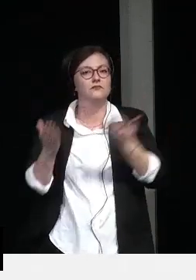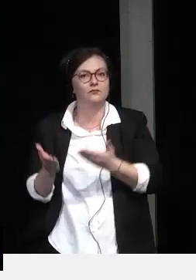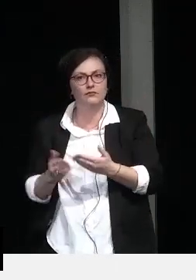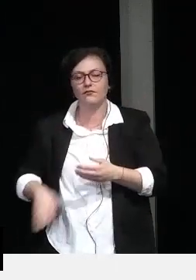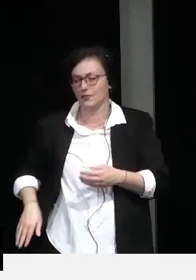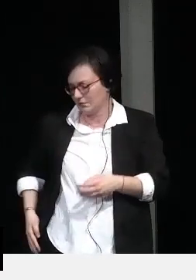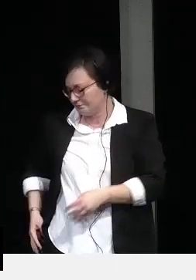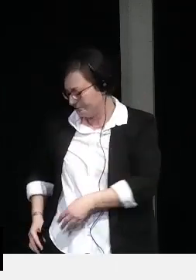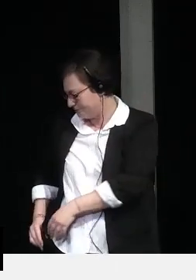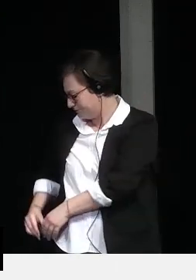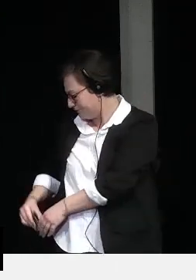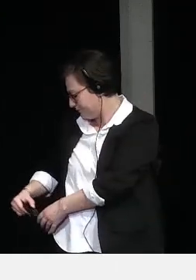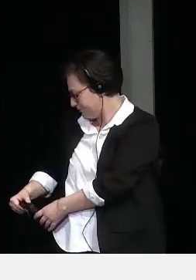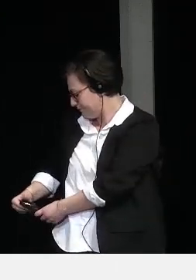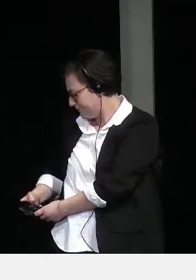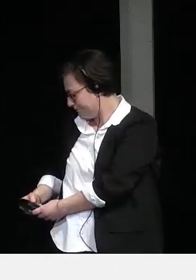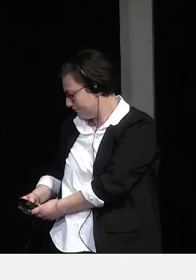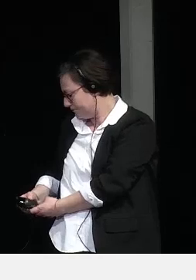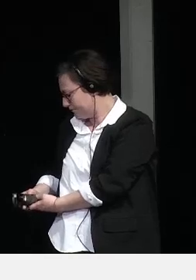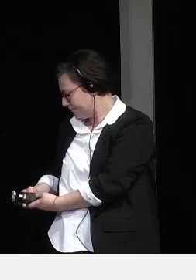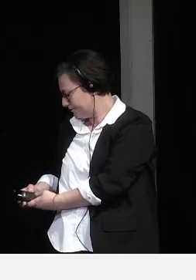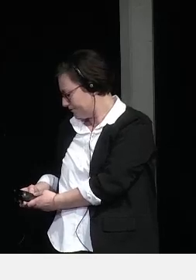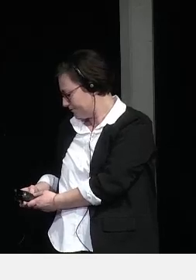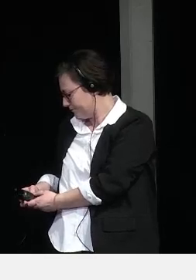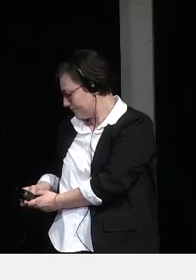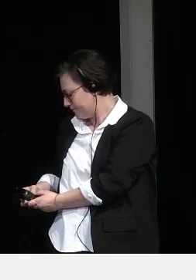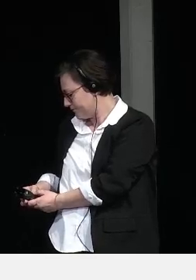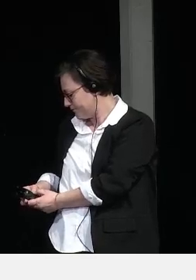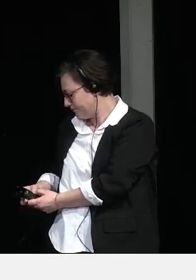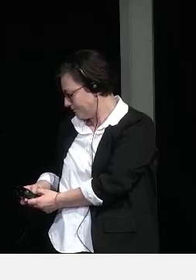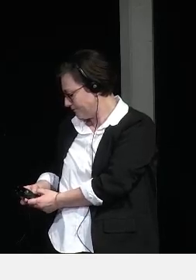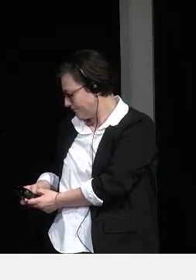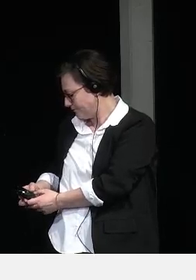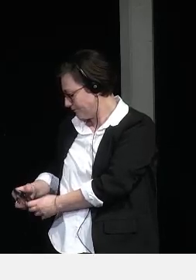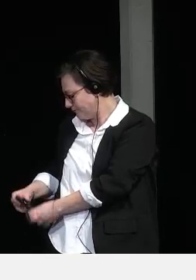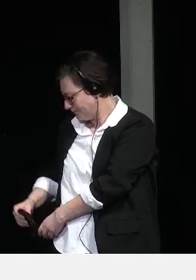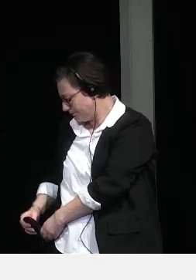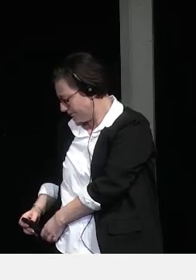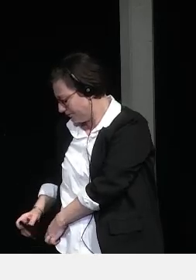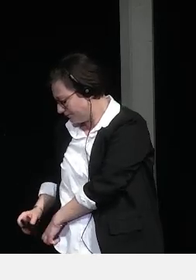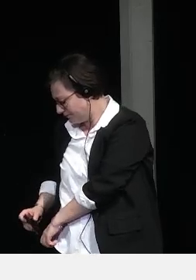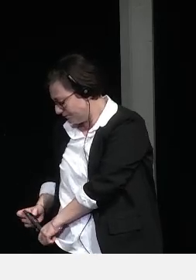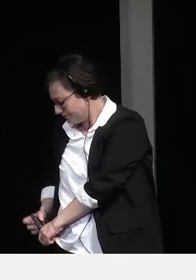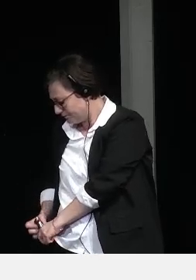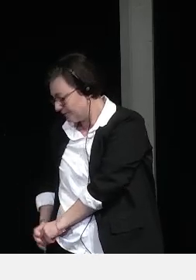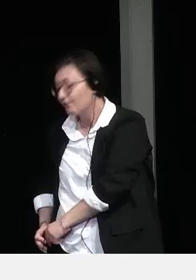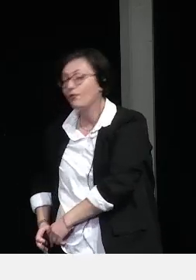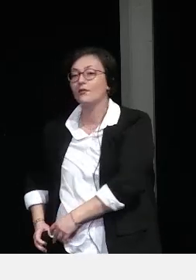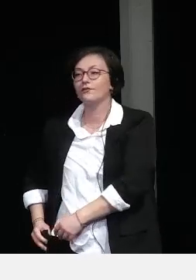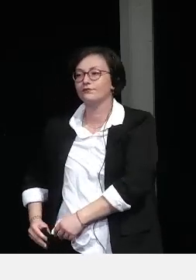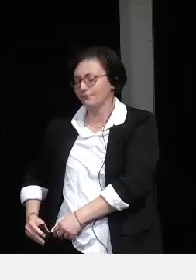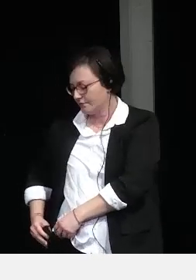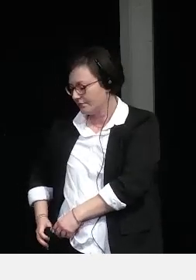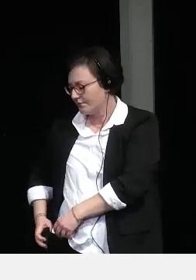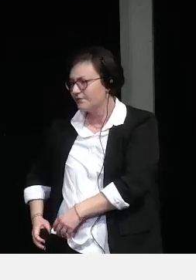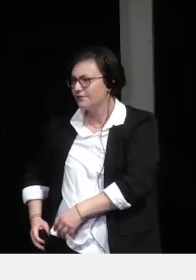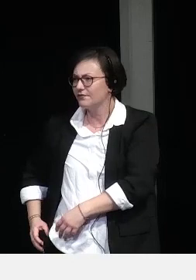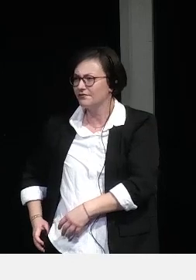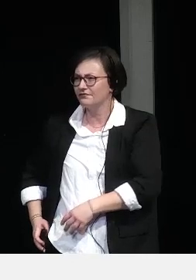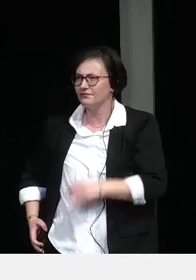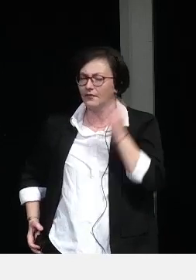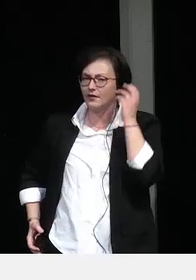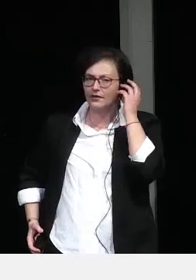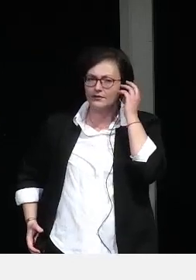Cultural Welfare Center of Turin. She will give a talk entitled Permanent Institutions in the Service of Society, Museums as Sites